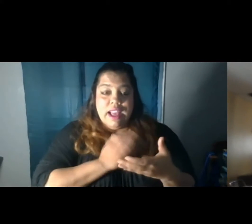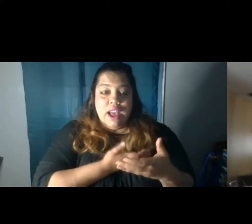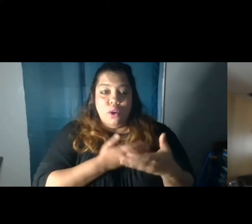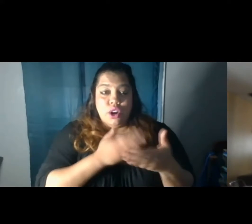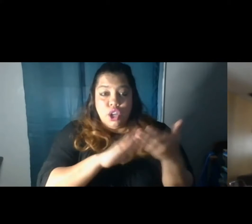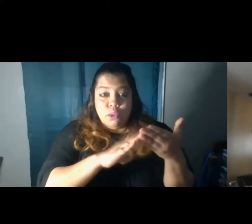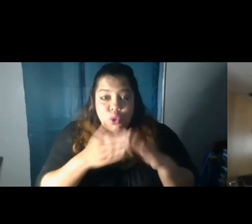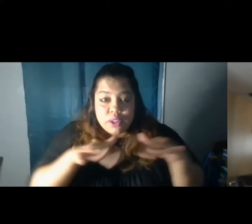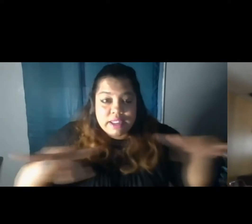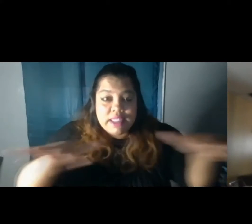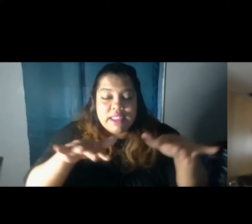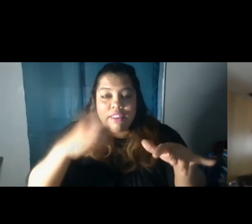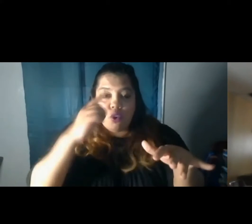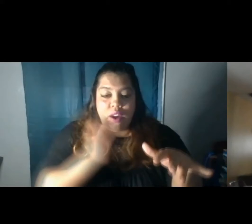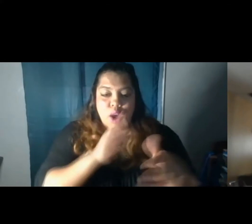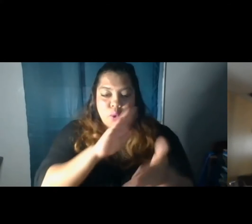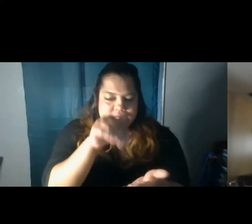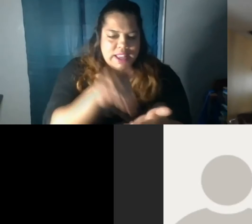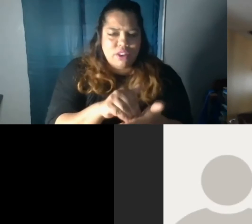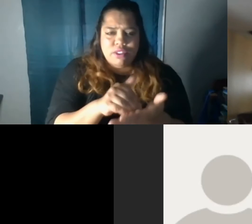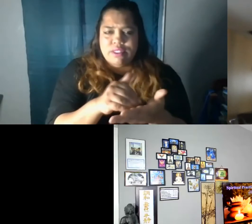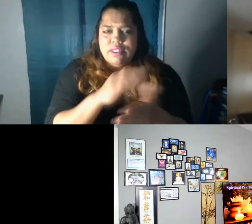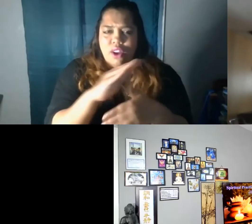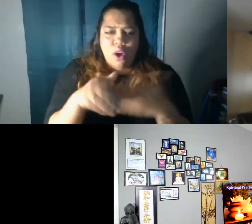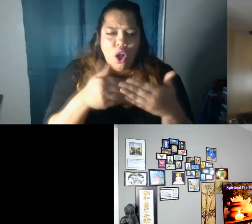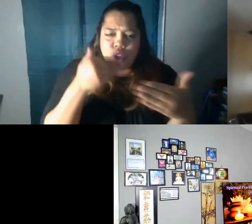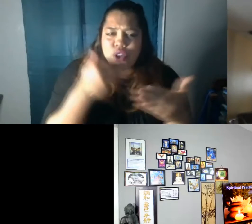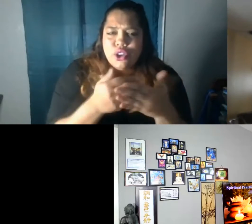well with my soul. And so it is.